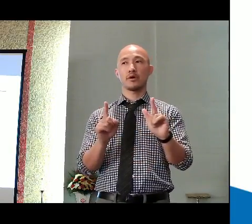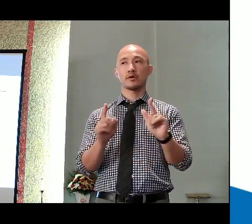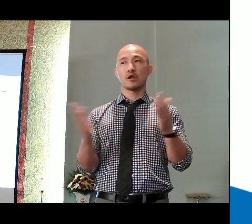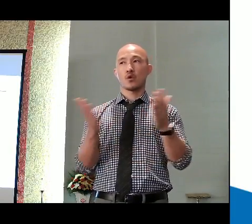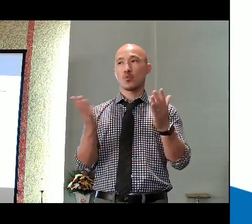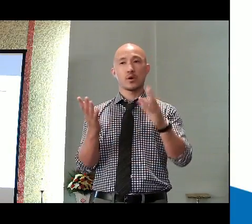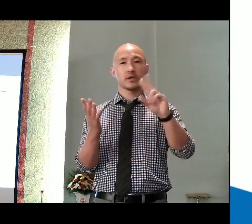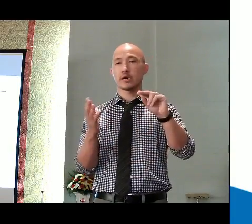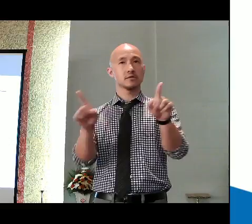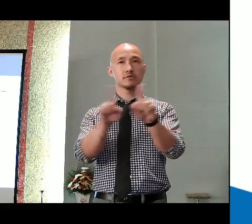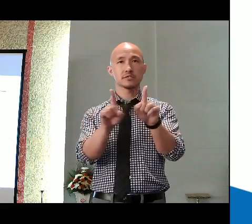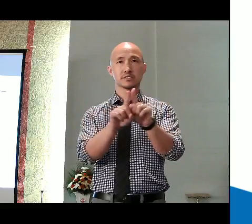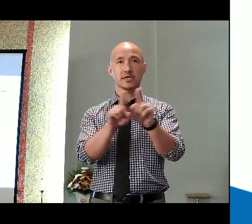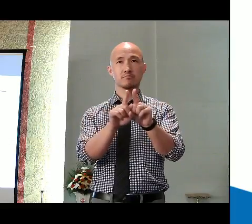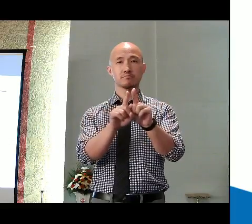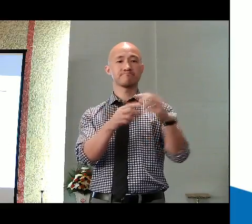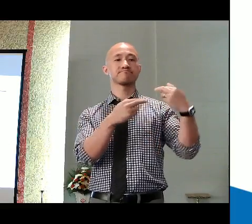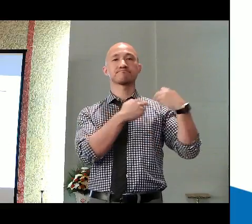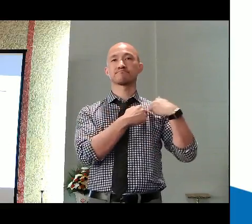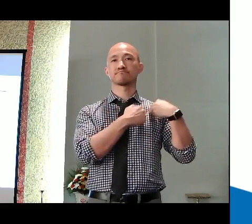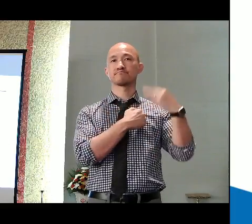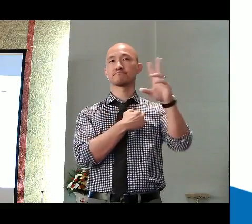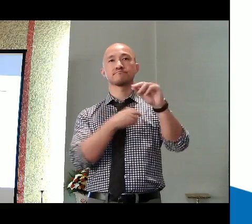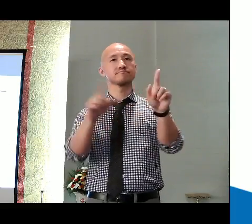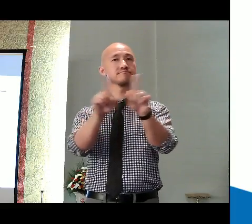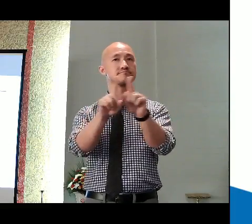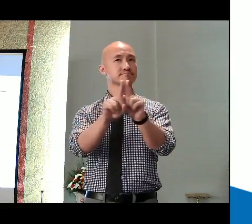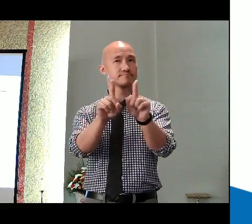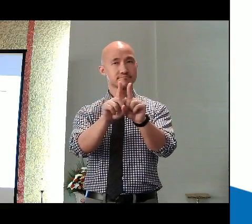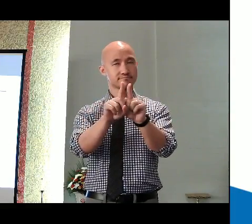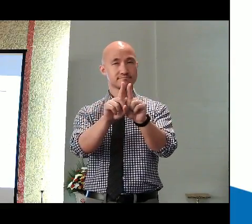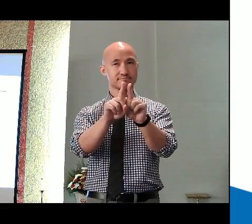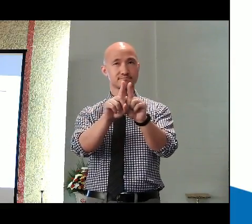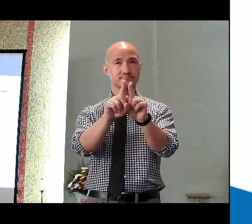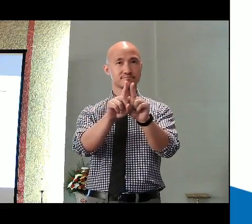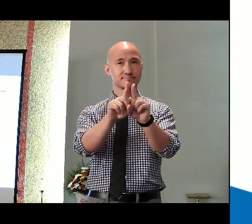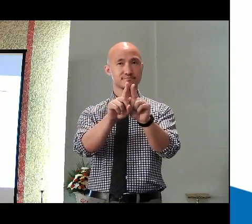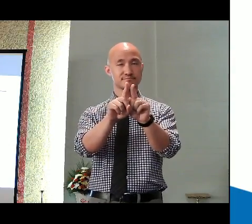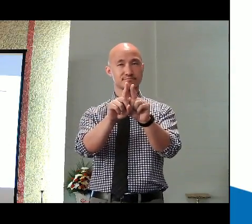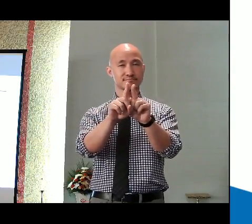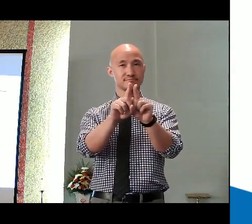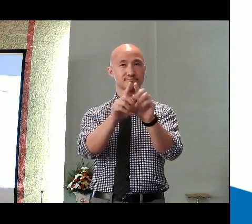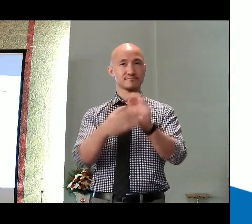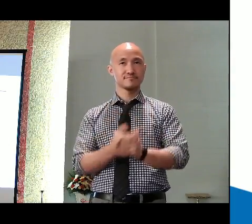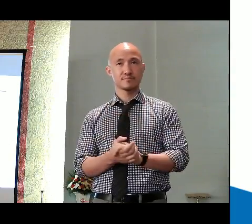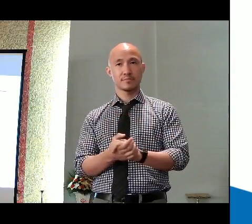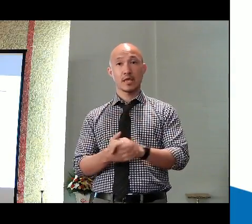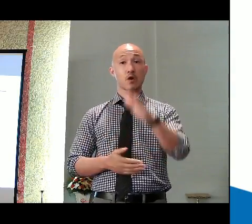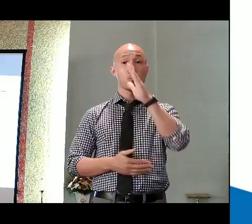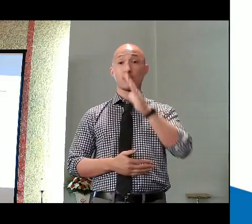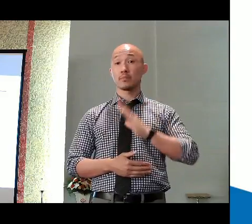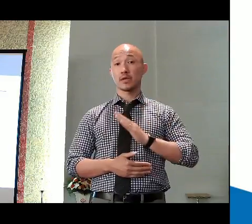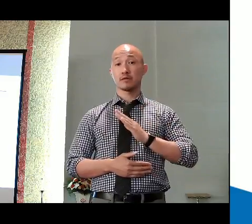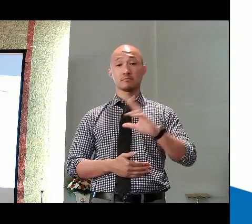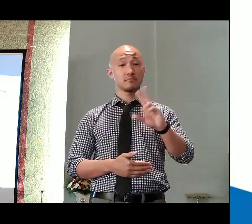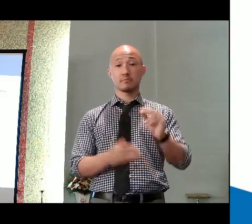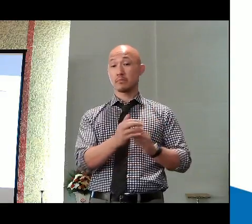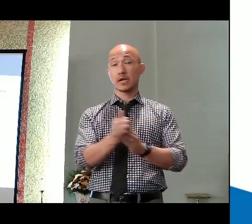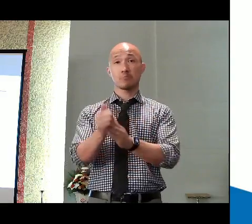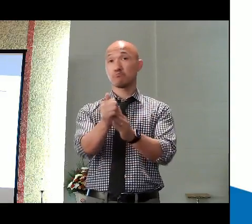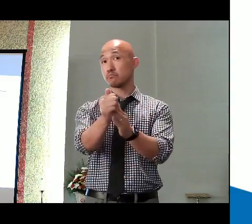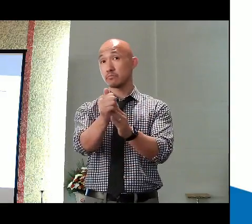has assigned us as men and the role God has assigned to women. That is not equal. That is not the same. But that is